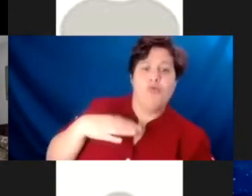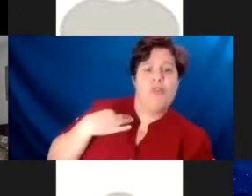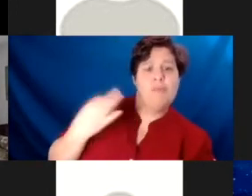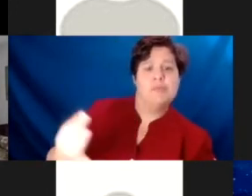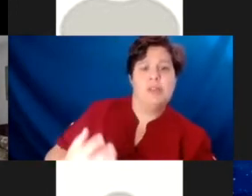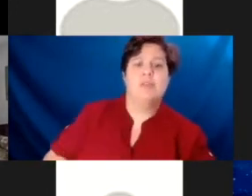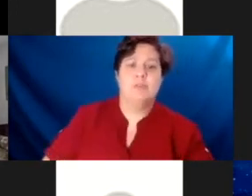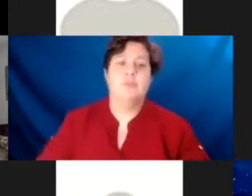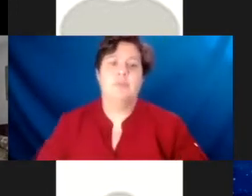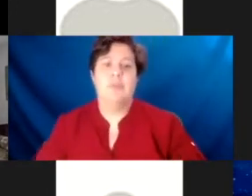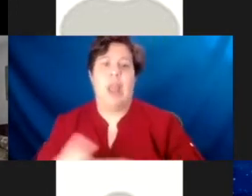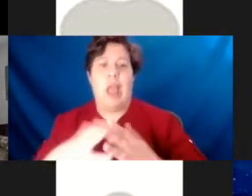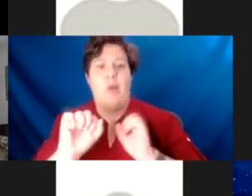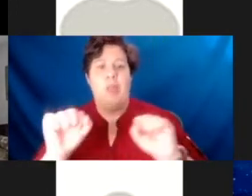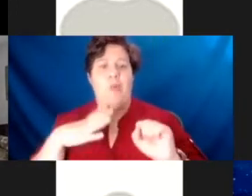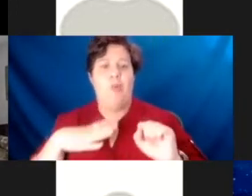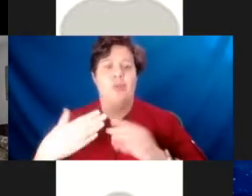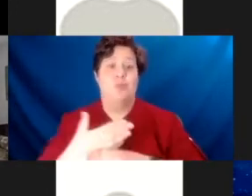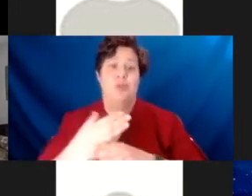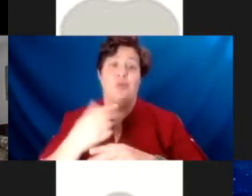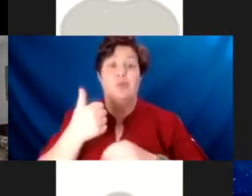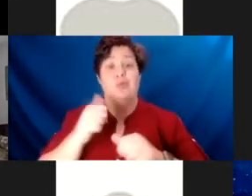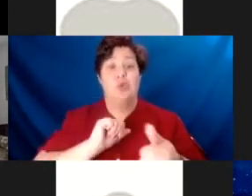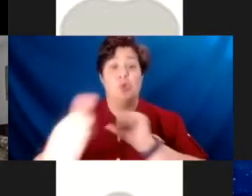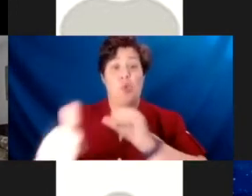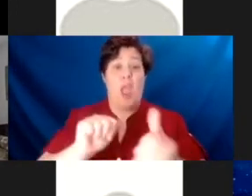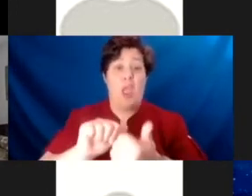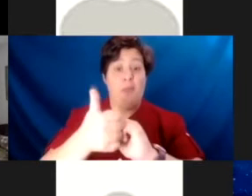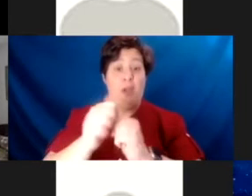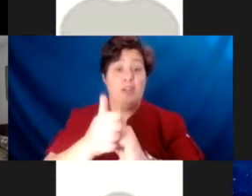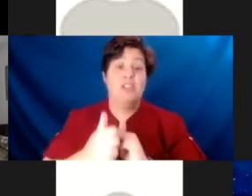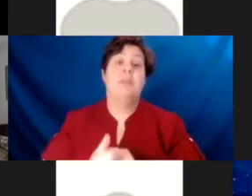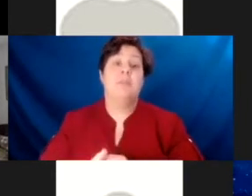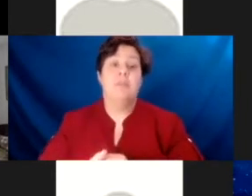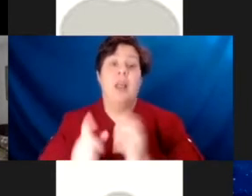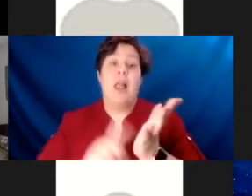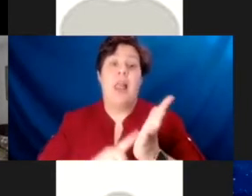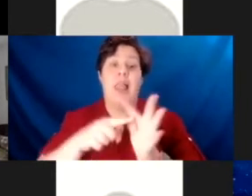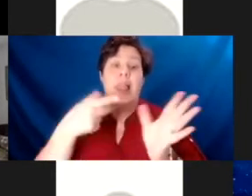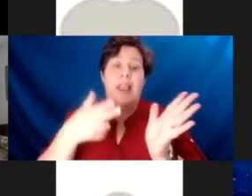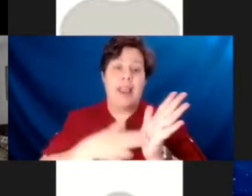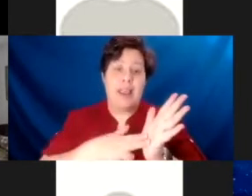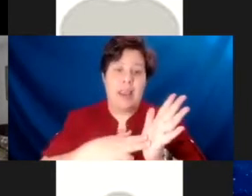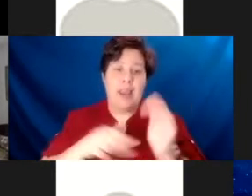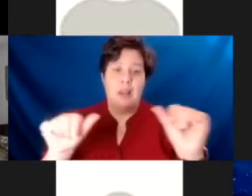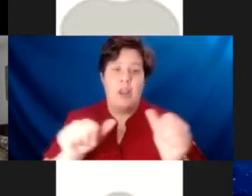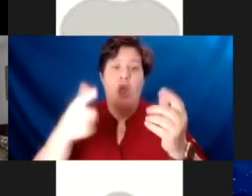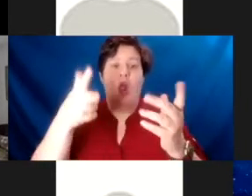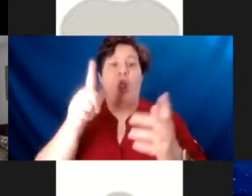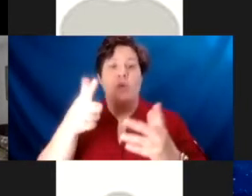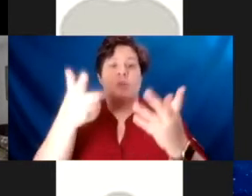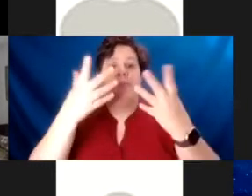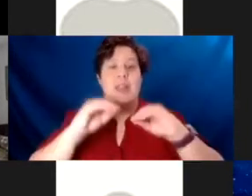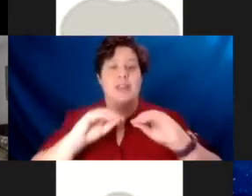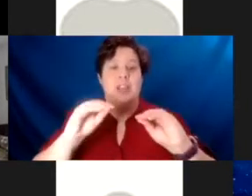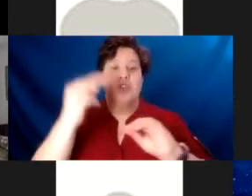want to work. So that's a two-way partnership. And LEAN, the acronym I used, Lewisham Education Arts Network, they're